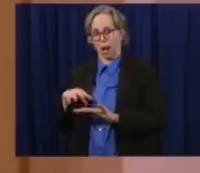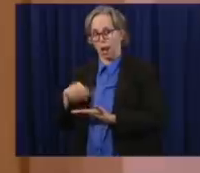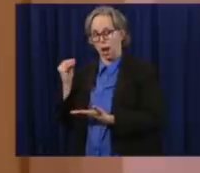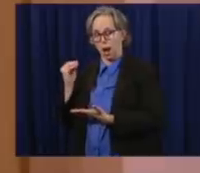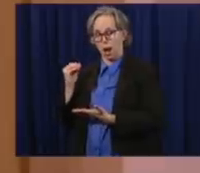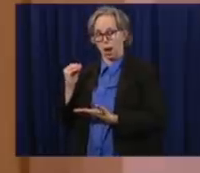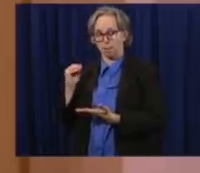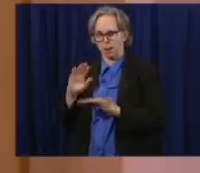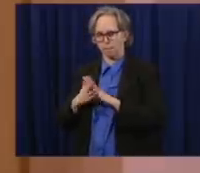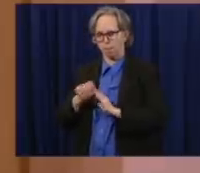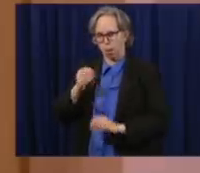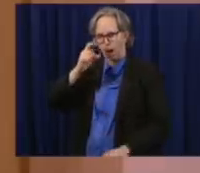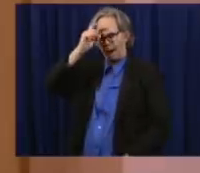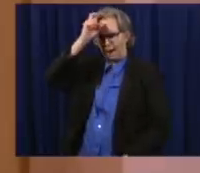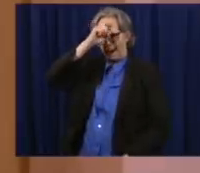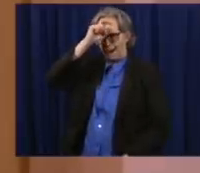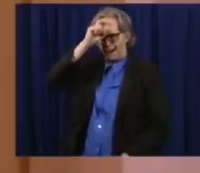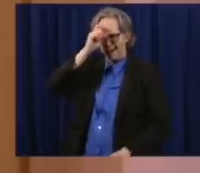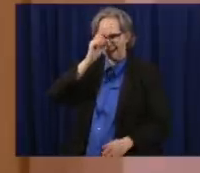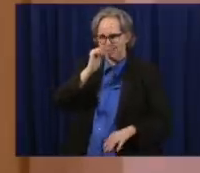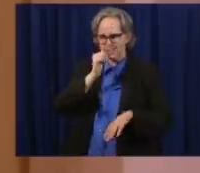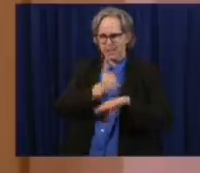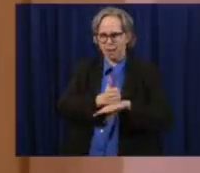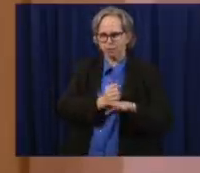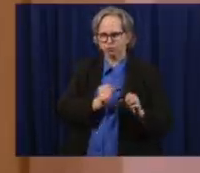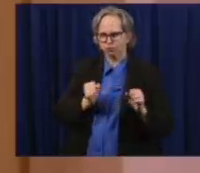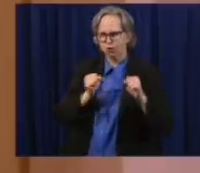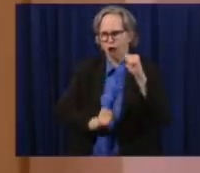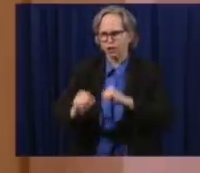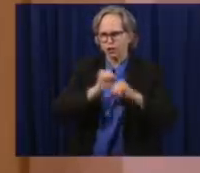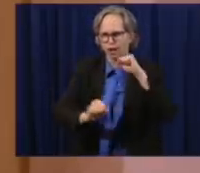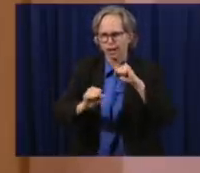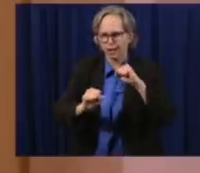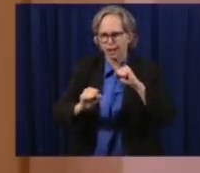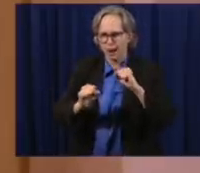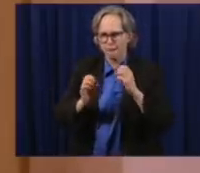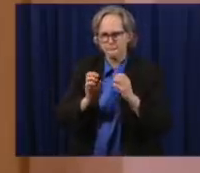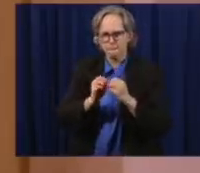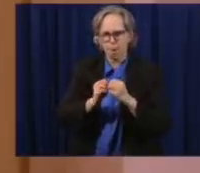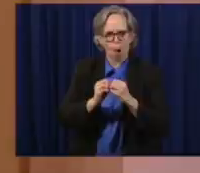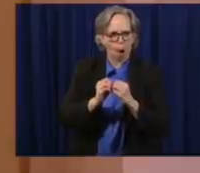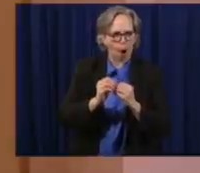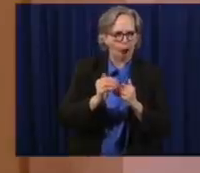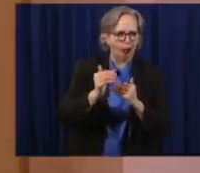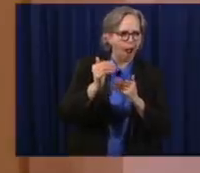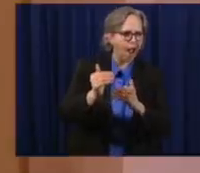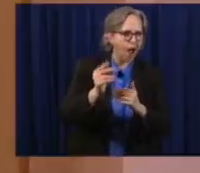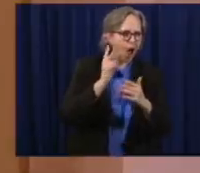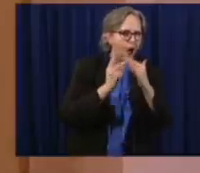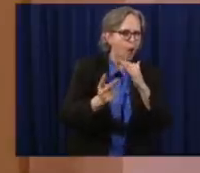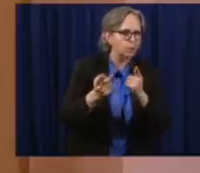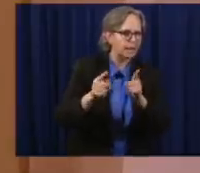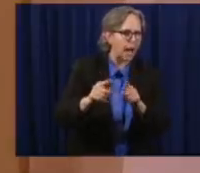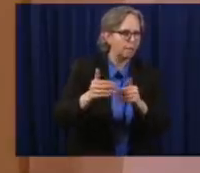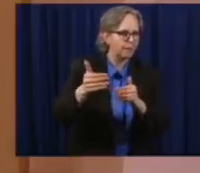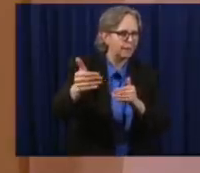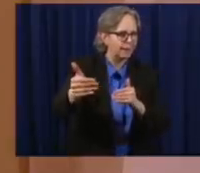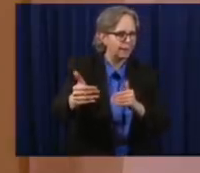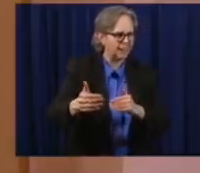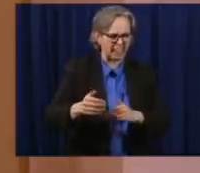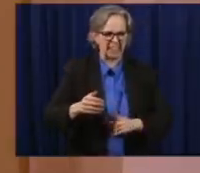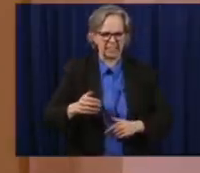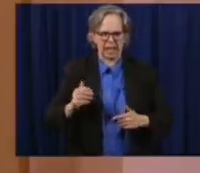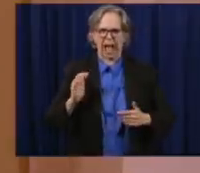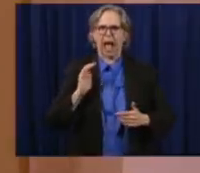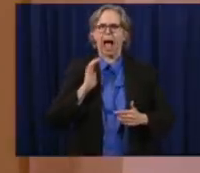around it, and then you can begin to allow more things to happen with those safe practices in place. And so that's how you get there.